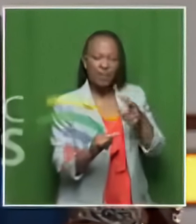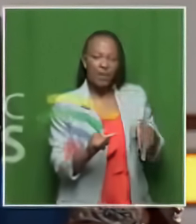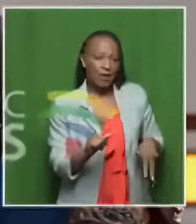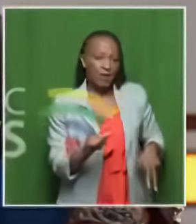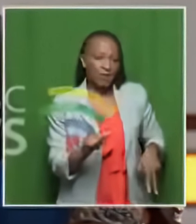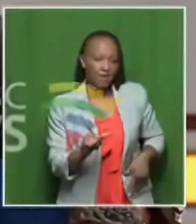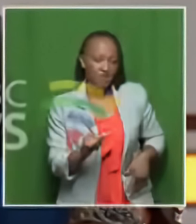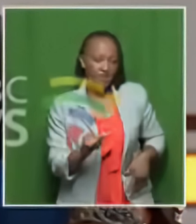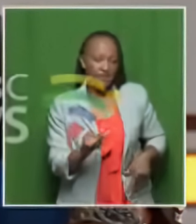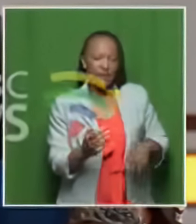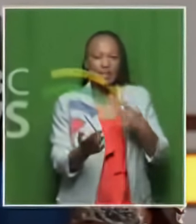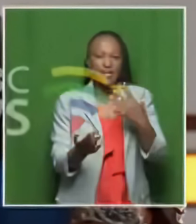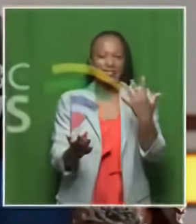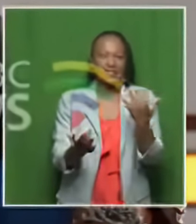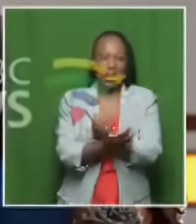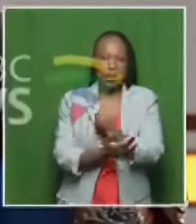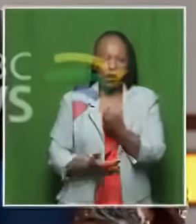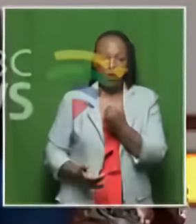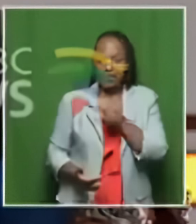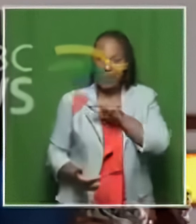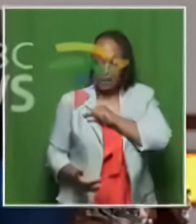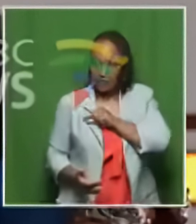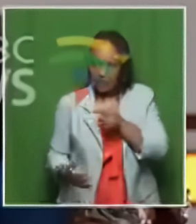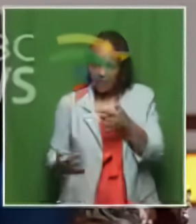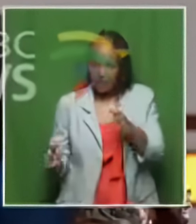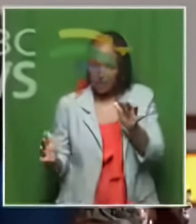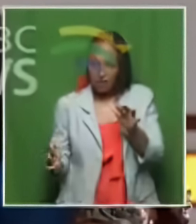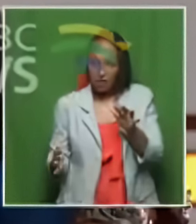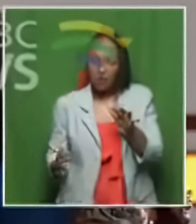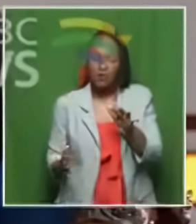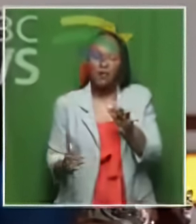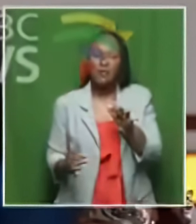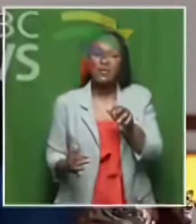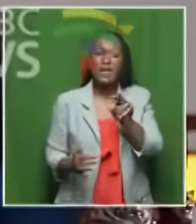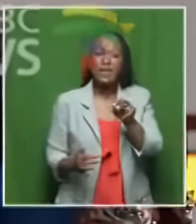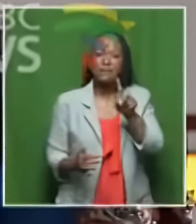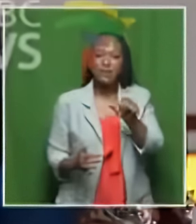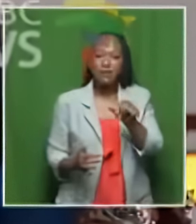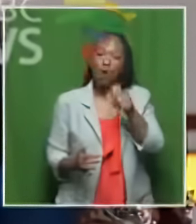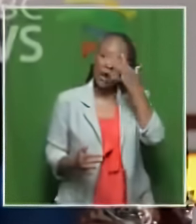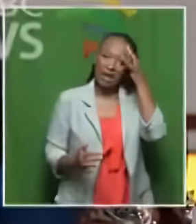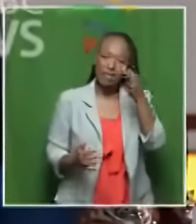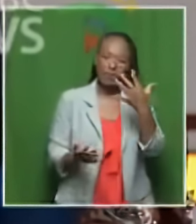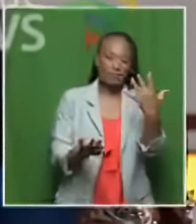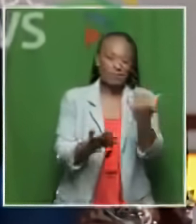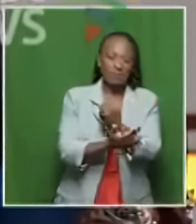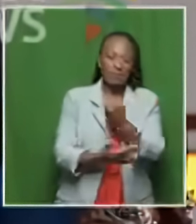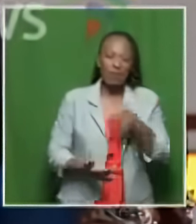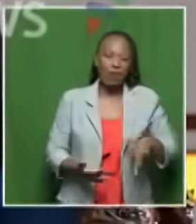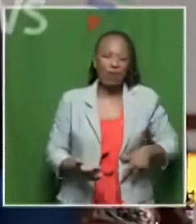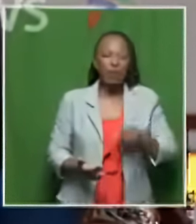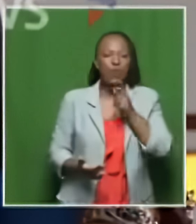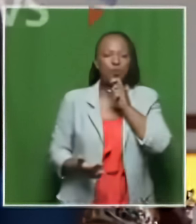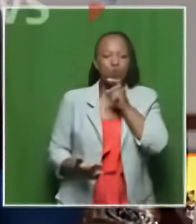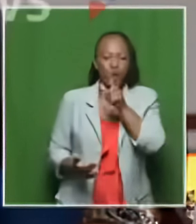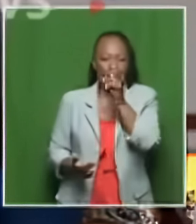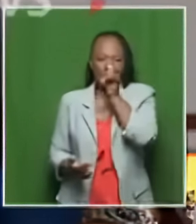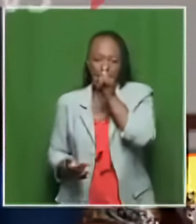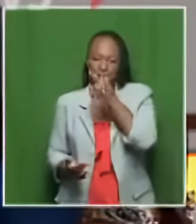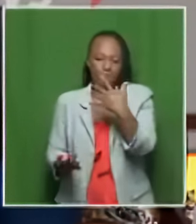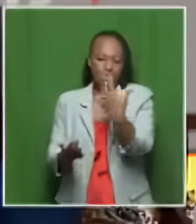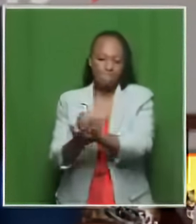seized to the state. Once they say guilty, the state takes that firearm away from you because it was used to commission a